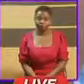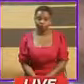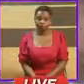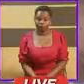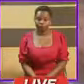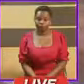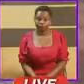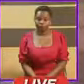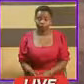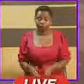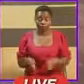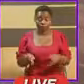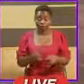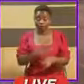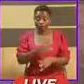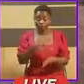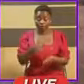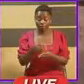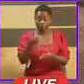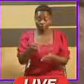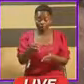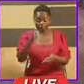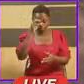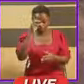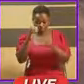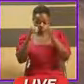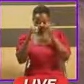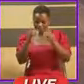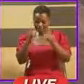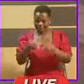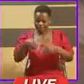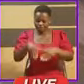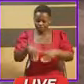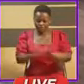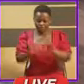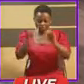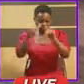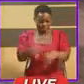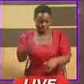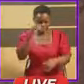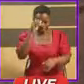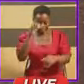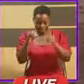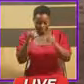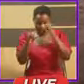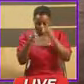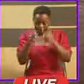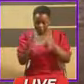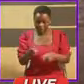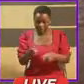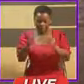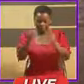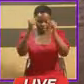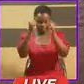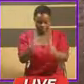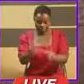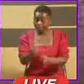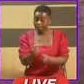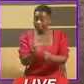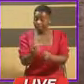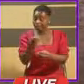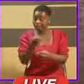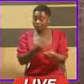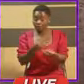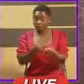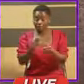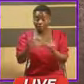Oluguddo luno lwonna luwomoggose lujjudde ebinnya ekintu ekiwaliriza abatuuze n'abakulembeze oddusimbamu ebitooke nga bagamba nti tebayinza kukkiriza